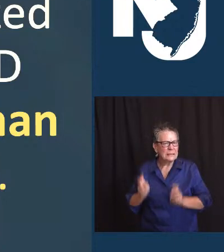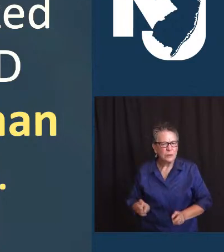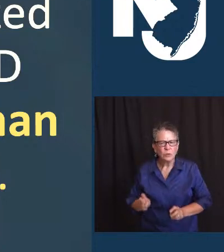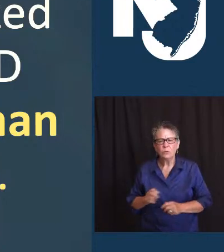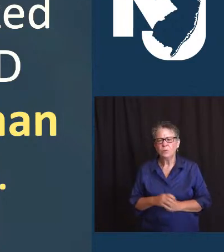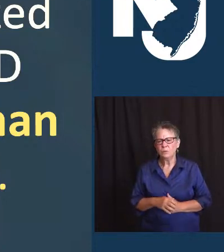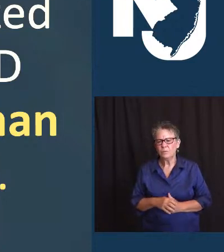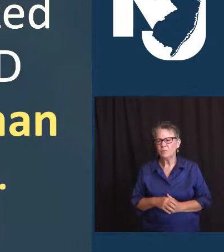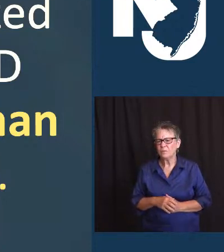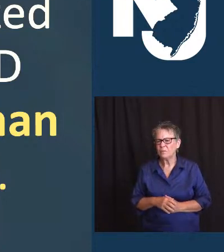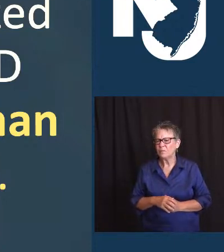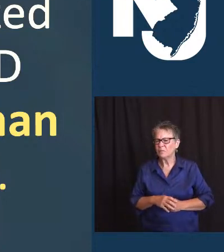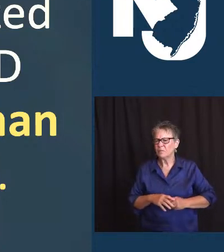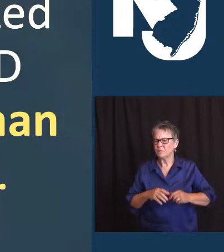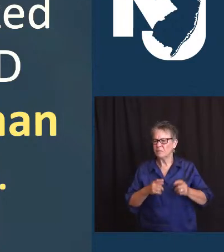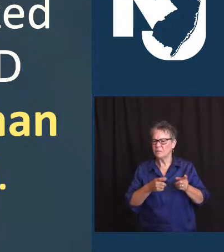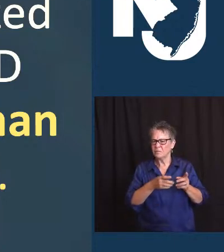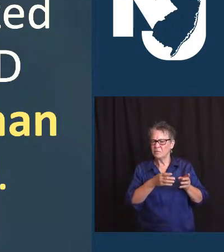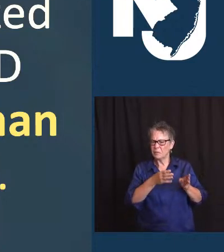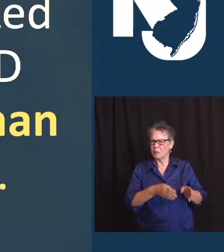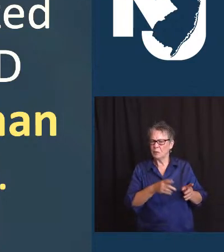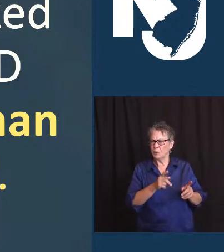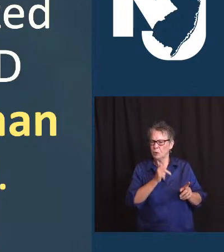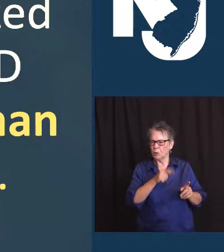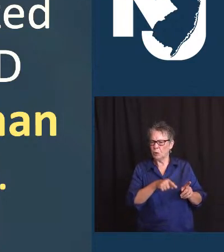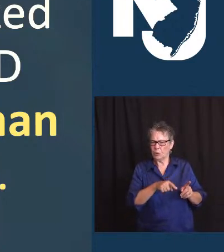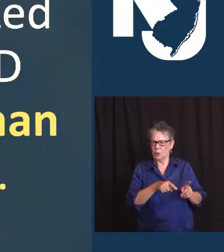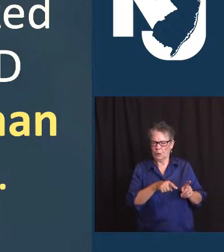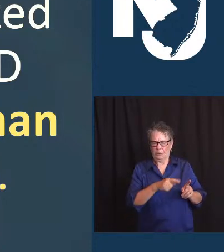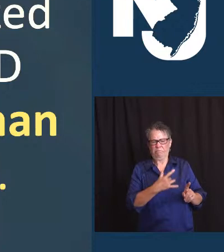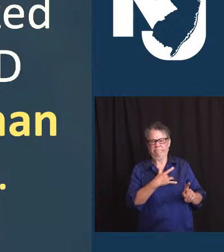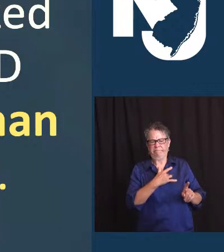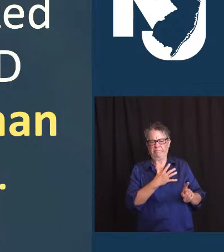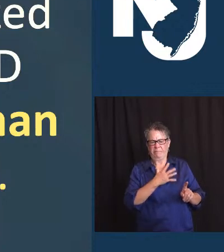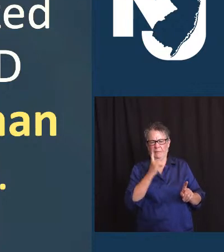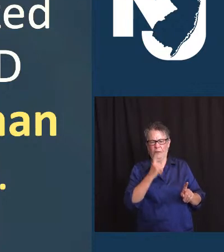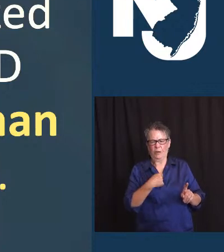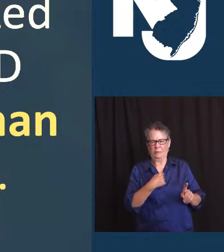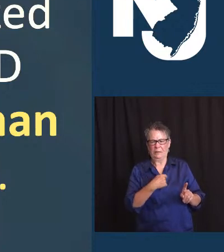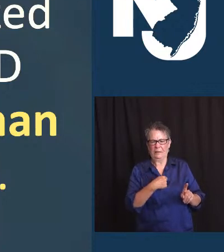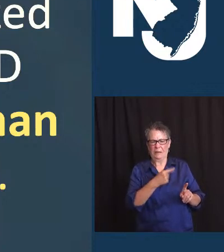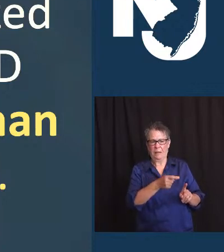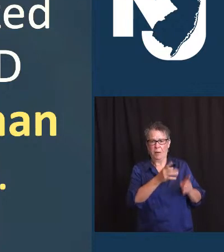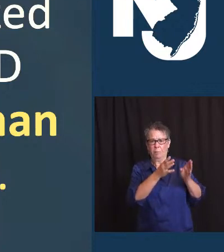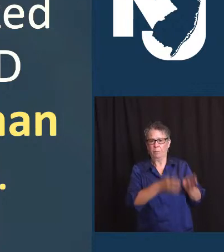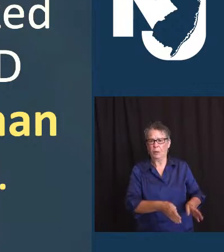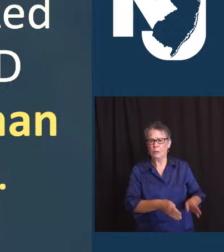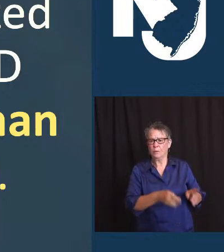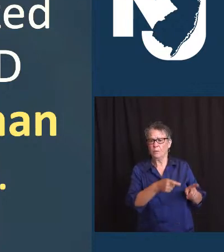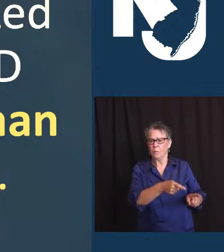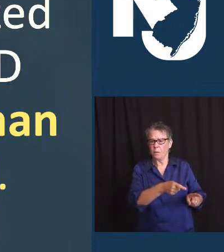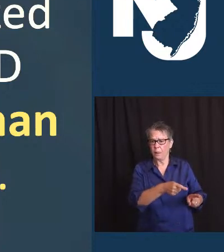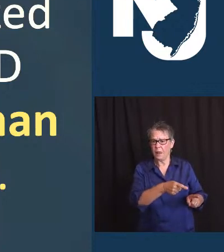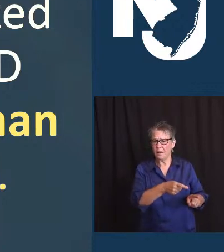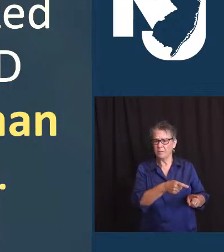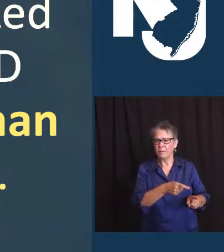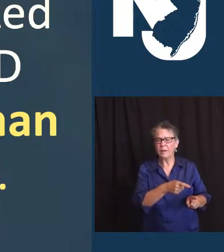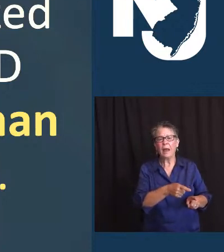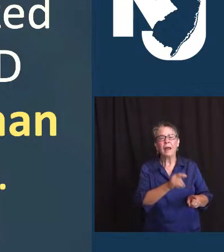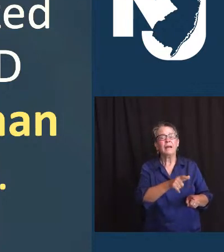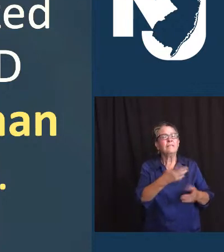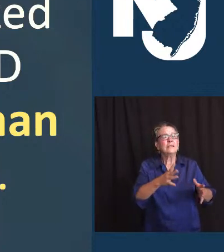ago, and that, remember, was a transplantee. And her family, remember that, Judy, had wanted us